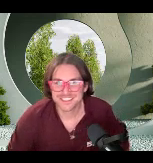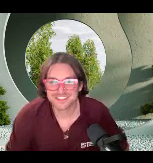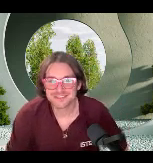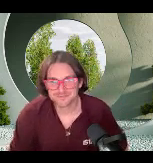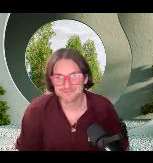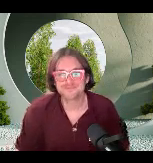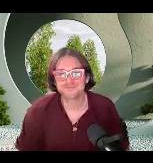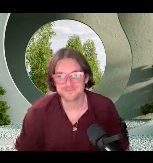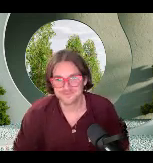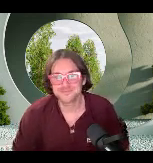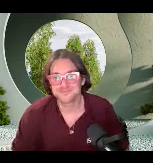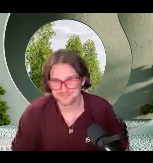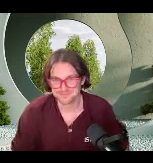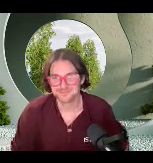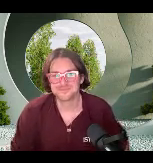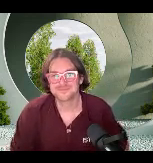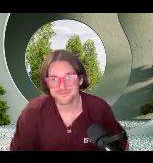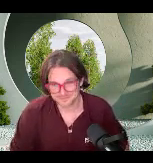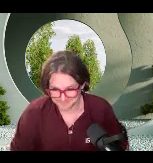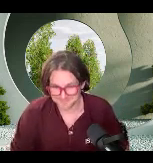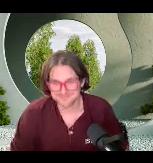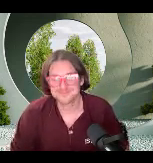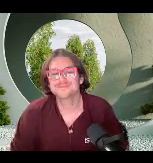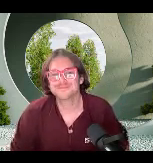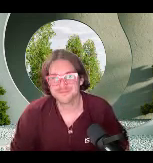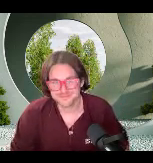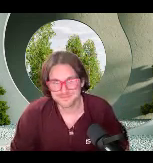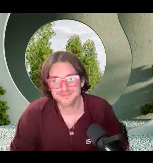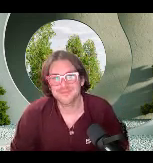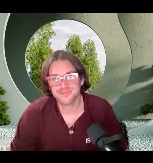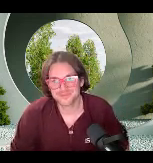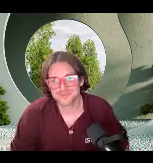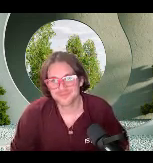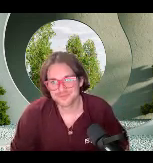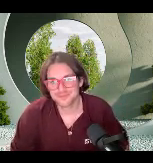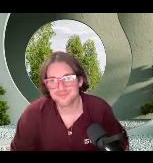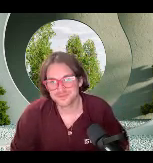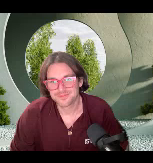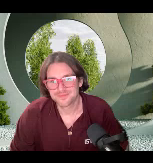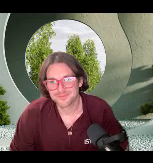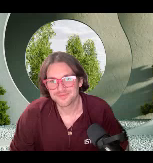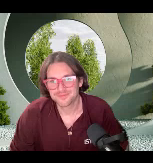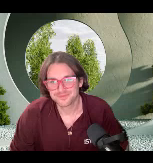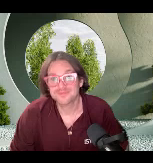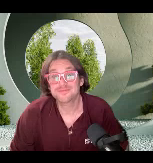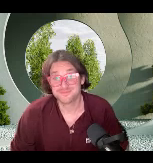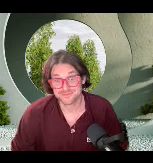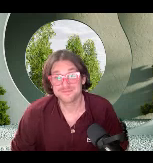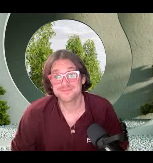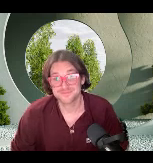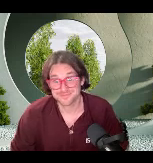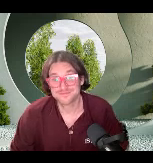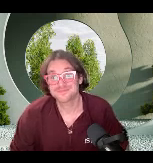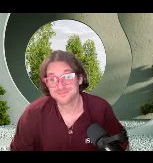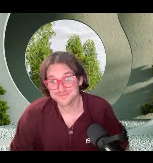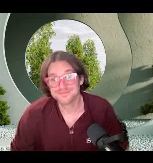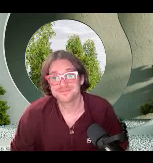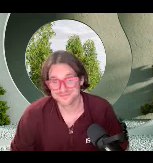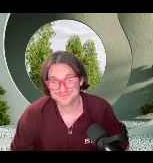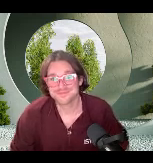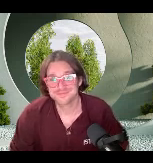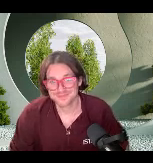we're learning something and every day we fail at something with accessibility. I would want to meet the person that has a perfect track record in